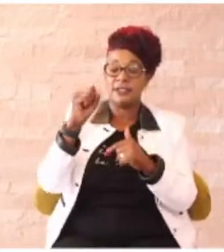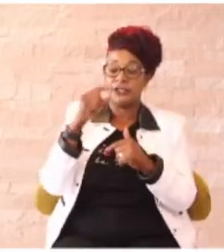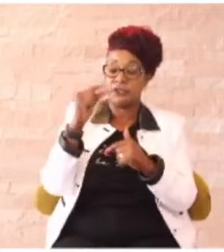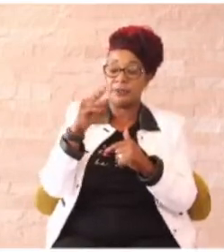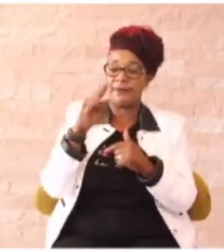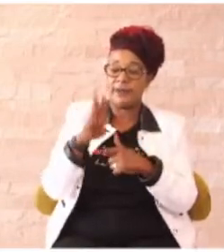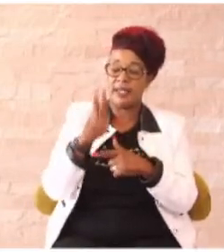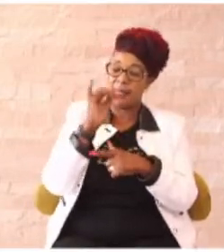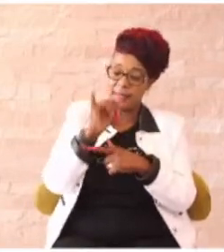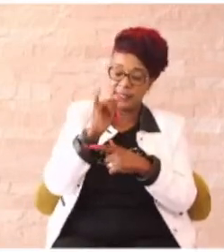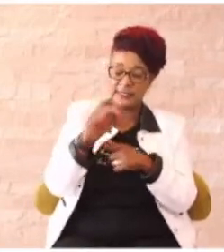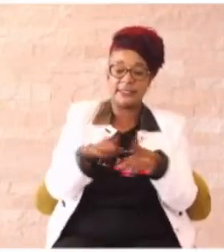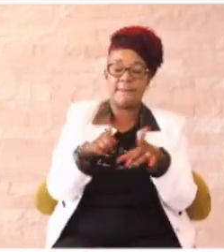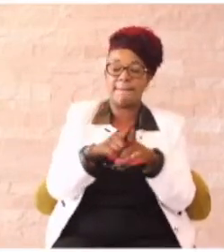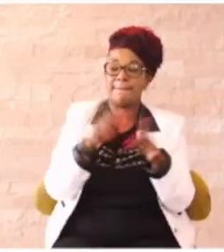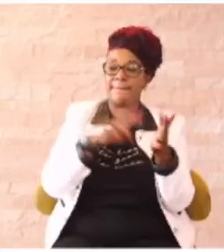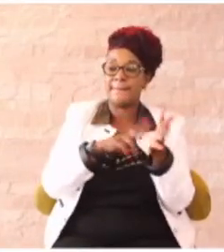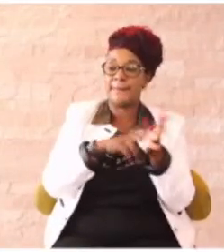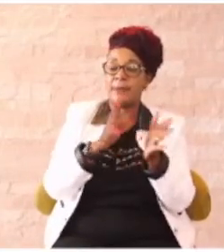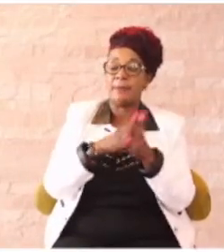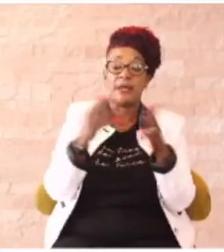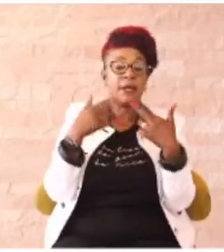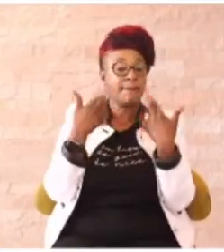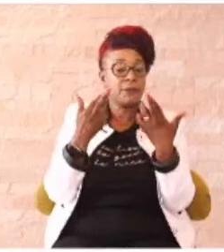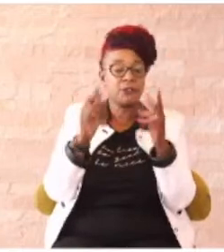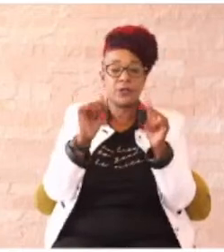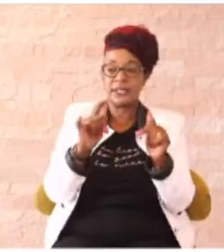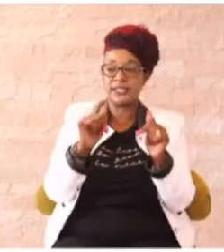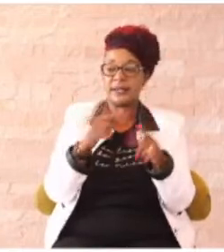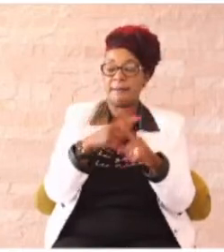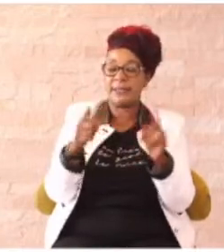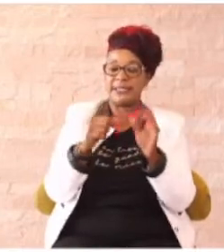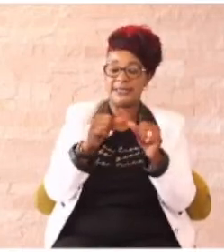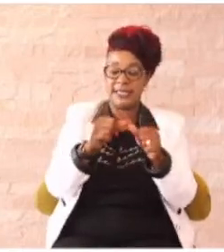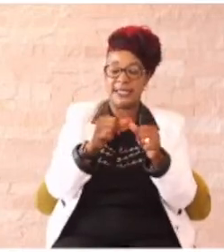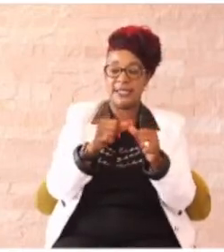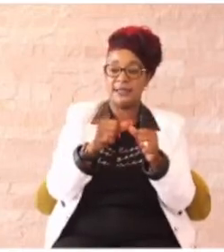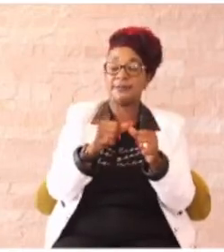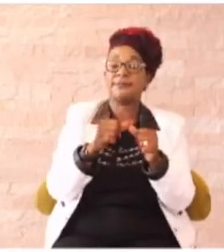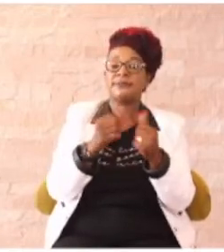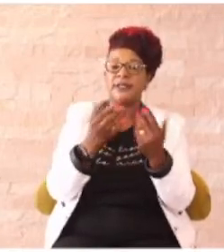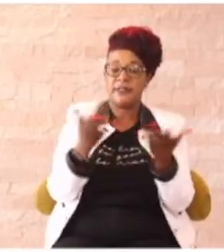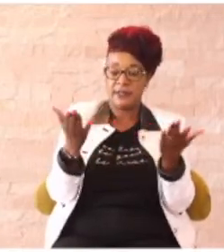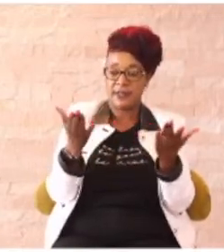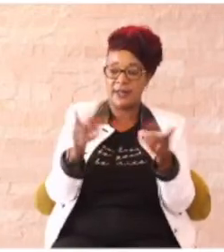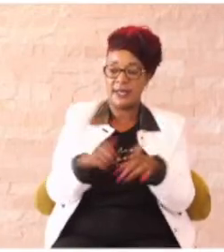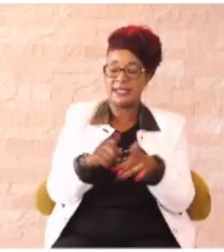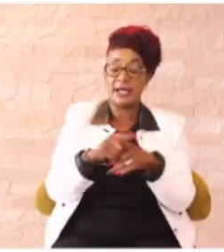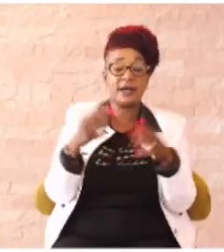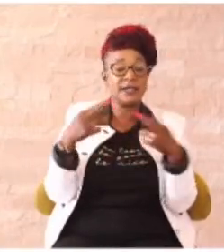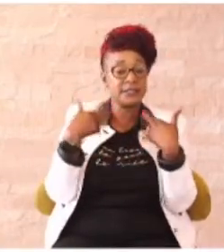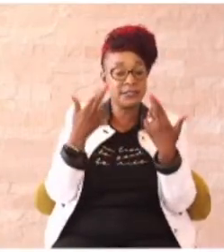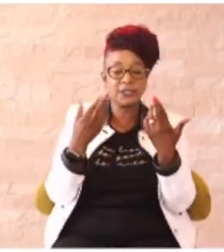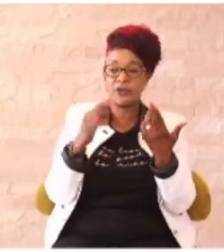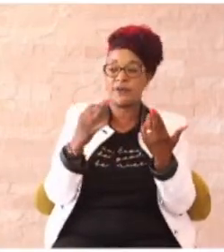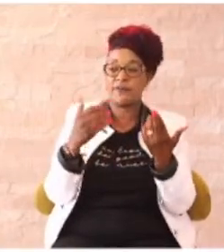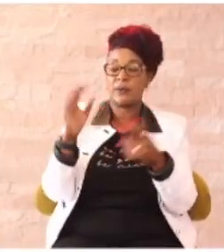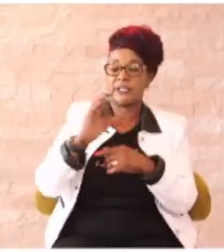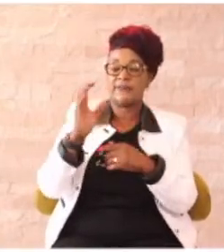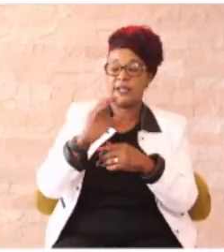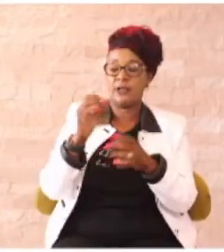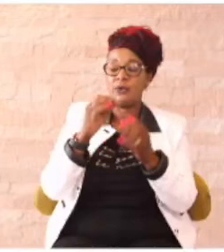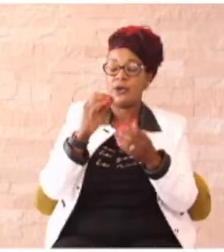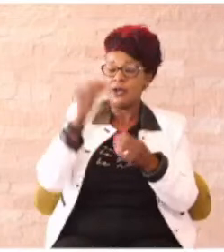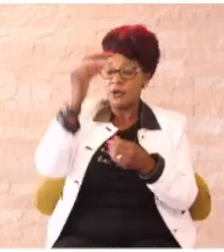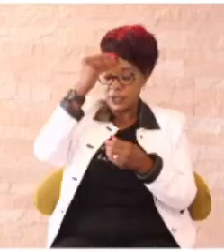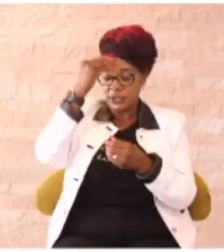still being registered. We've been reporting on this, but it's still being registered. As a result of our civic education